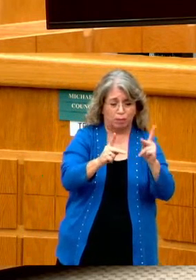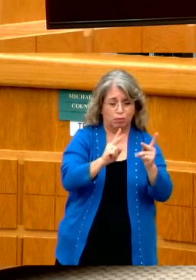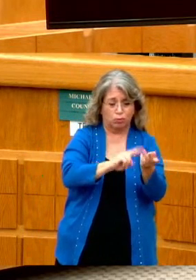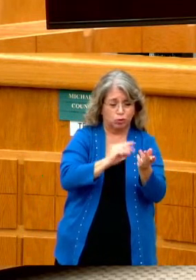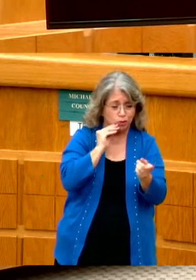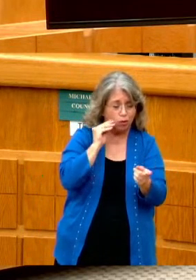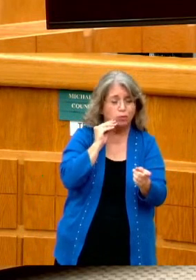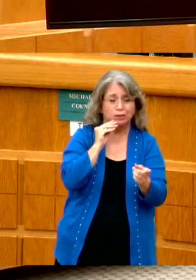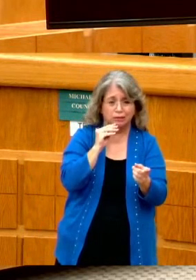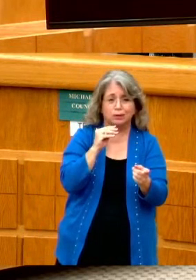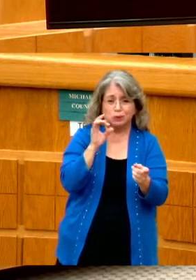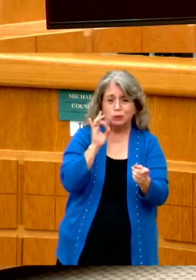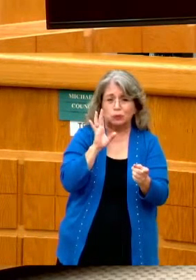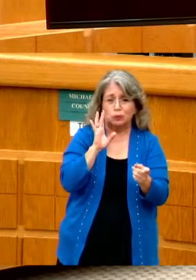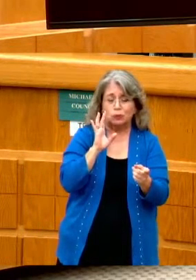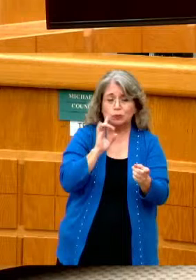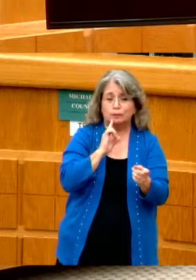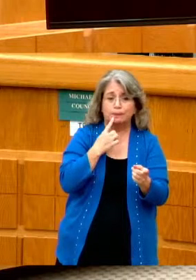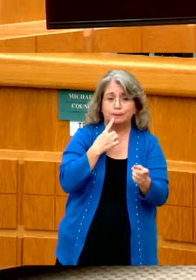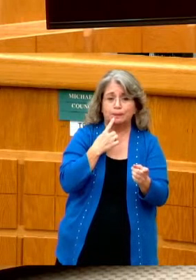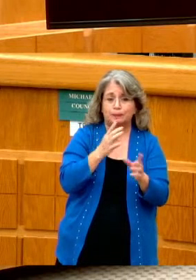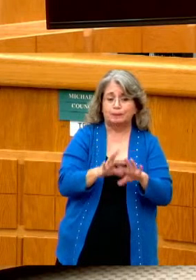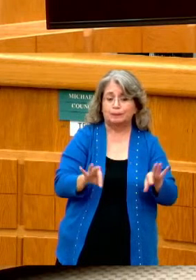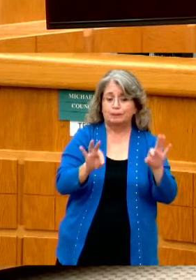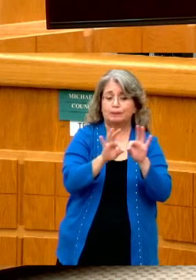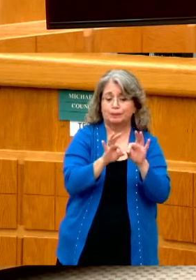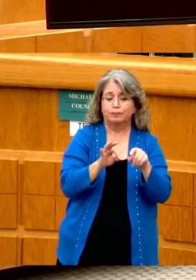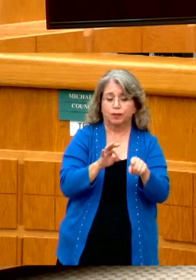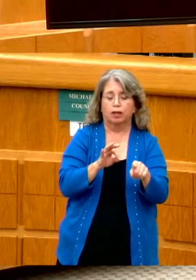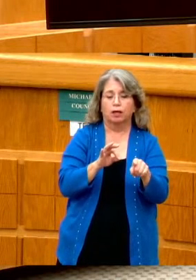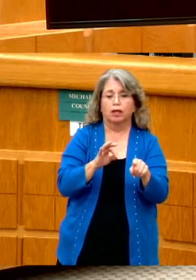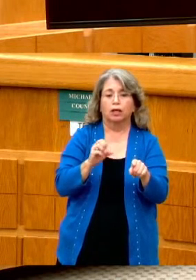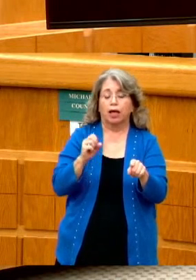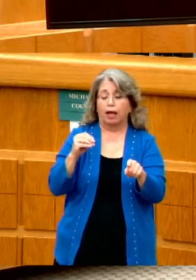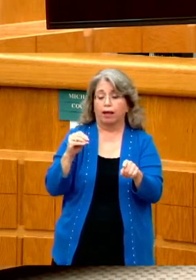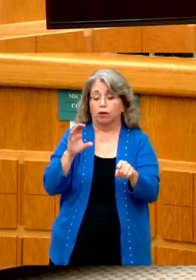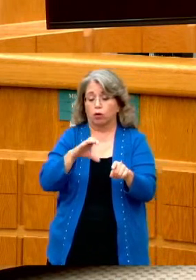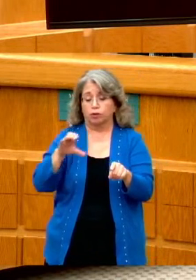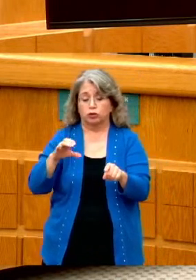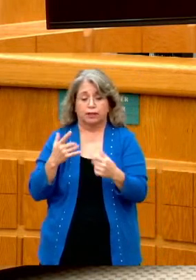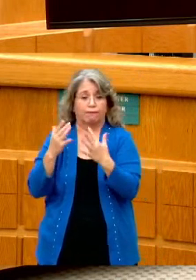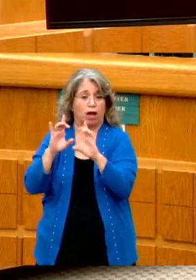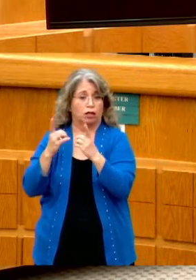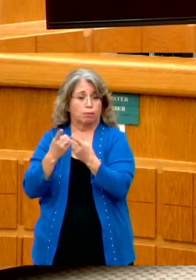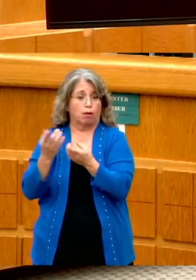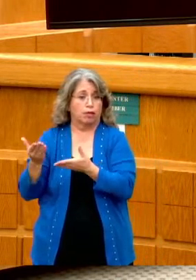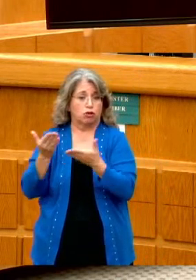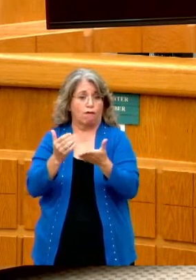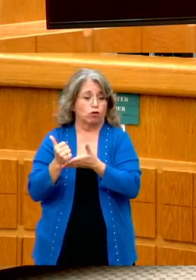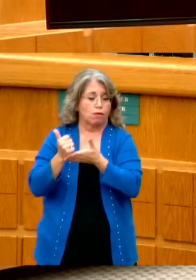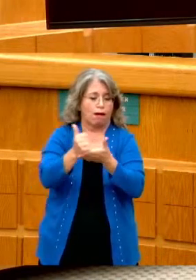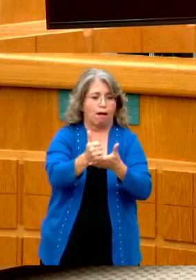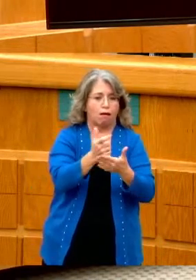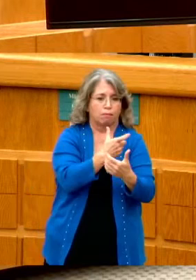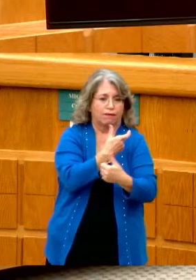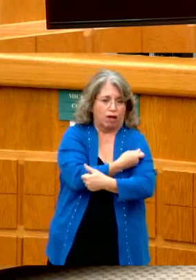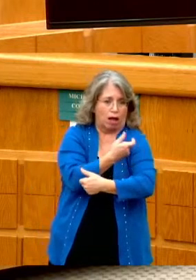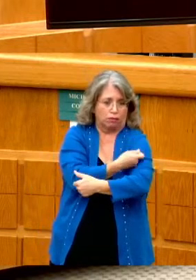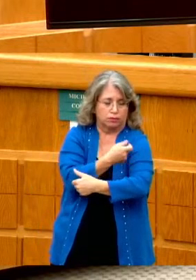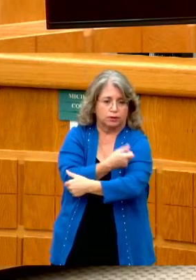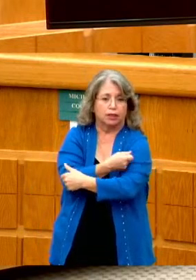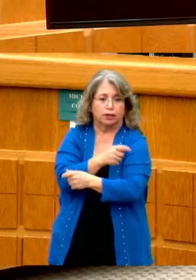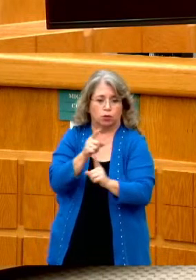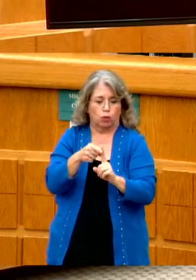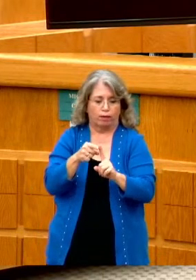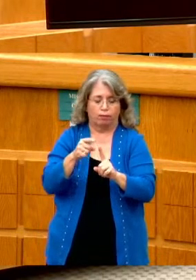health district, as well as Corpus Christi Fire, have offered to vaccinate them as vaccine becomes available. Some have